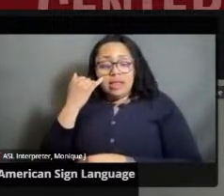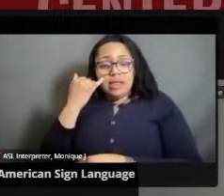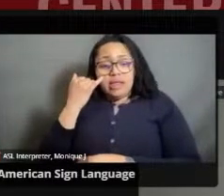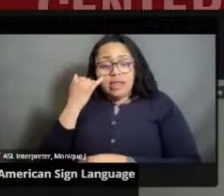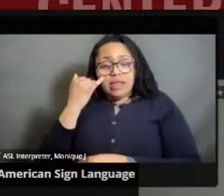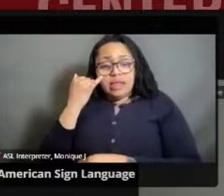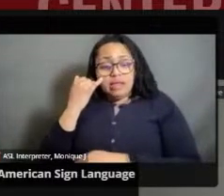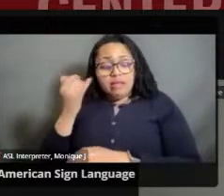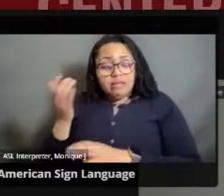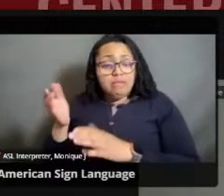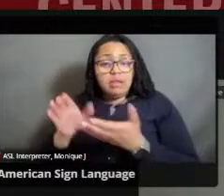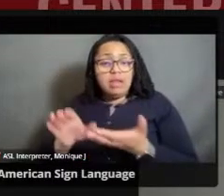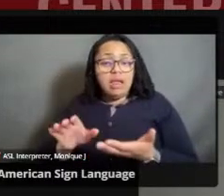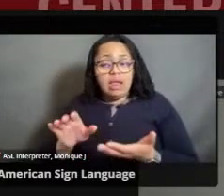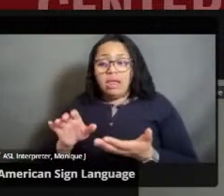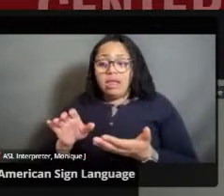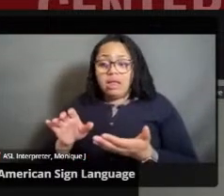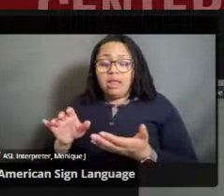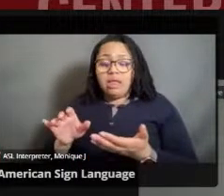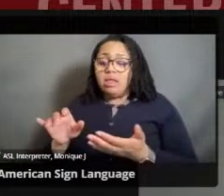And if we survive,